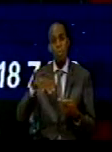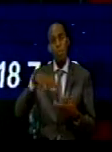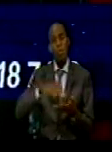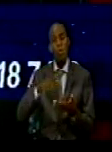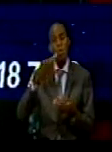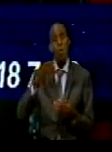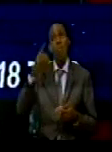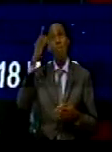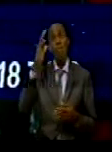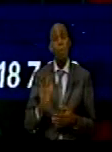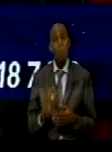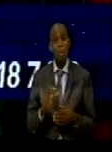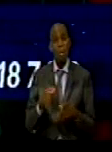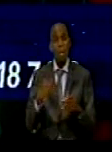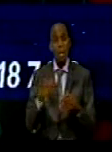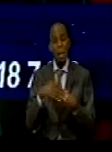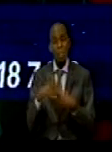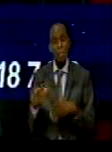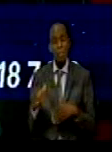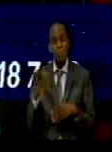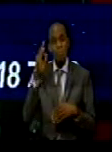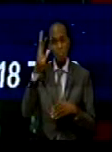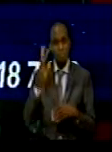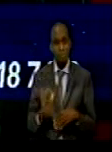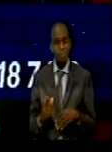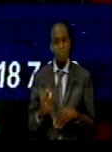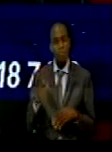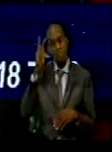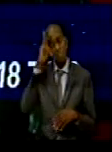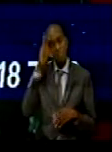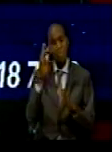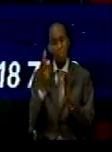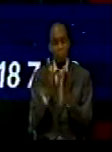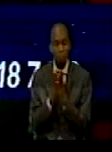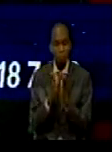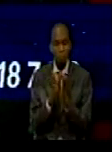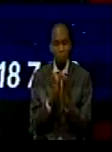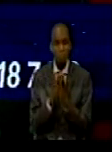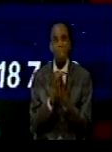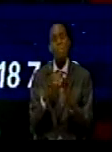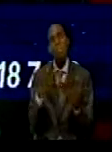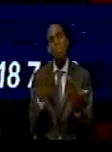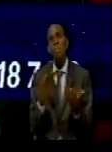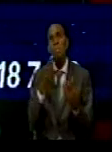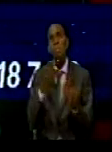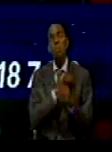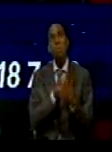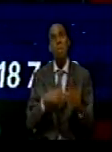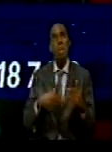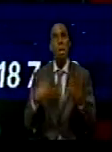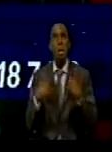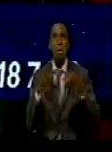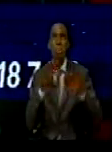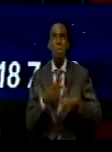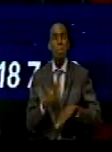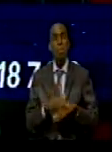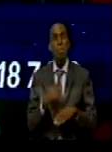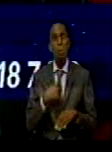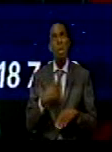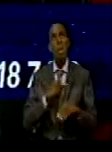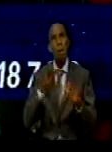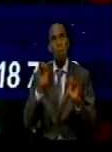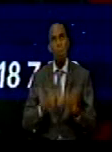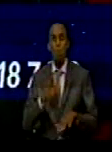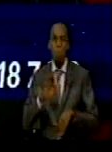the prayer of the man of God, when the pastor was praying, I said, God, have mercy upon me, God. I must walk with my leg, oh